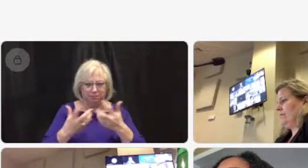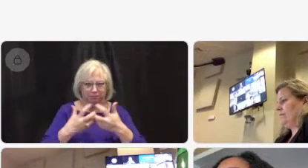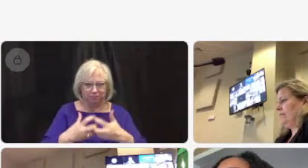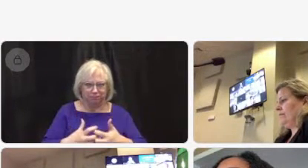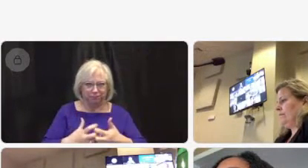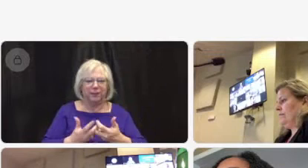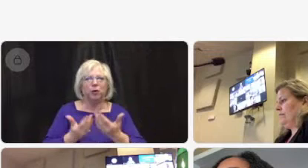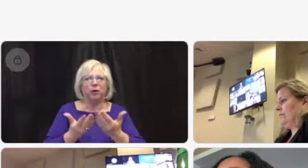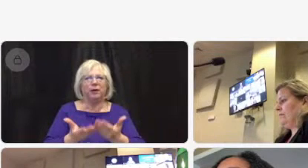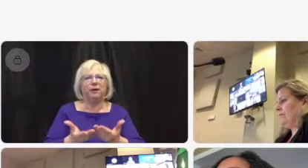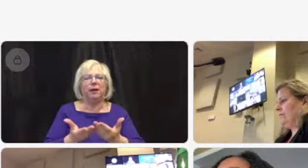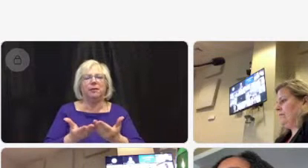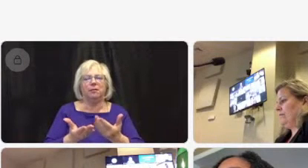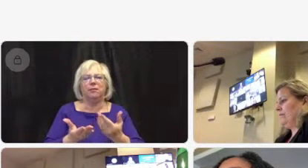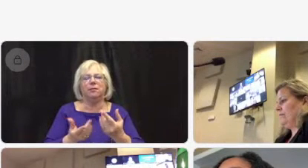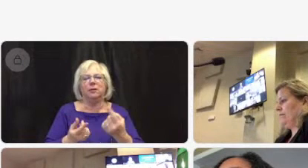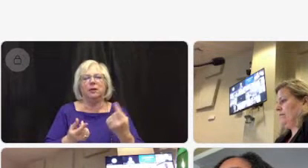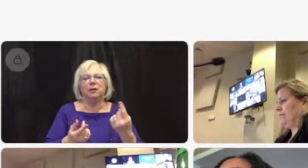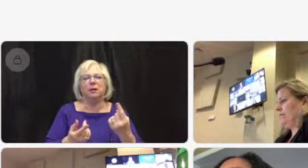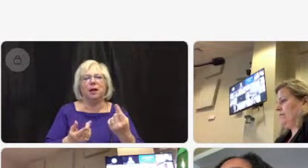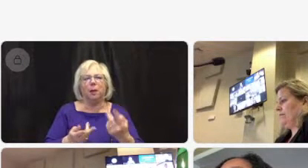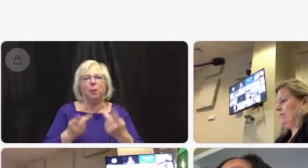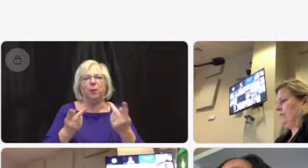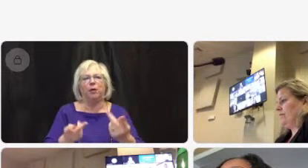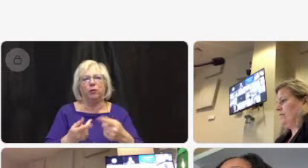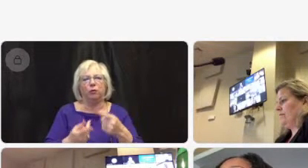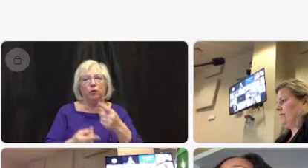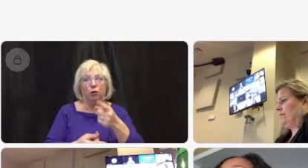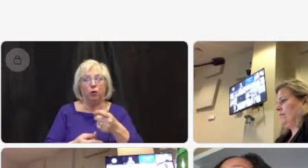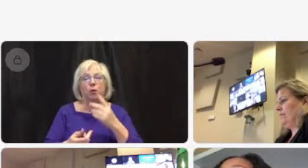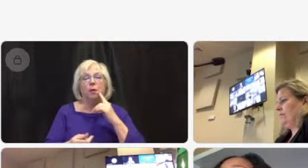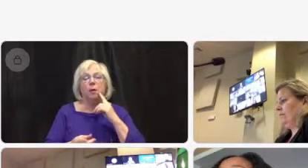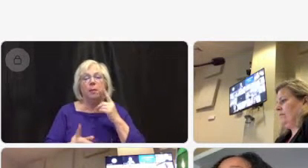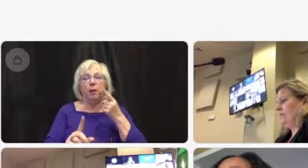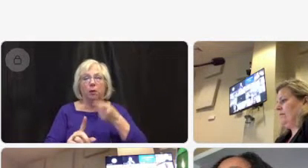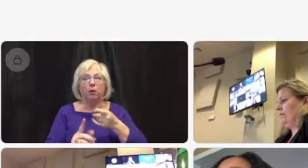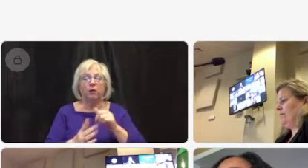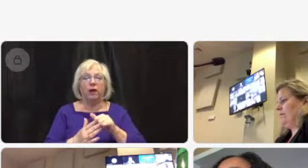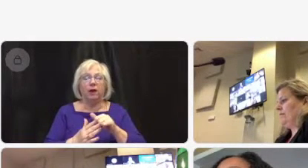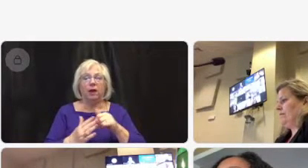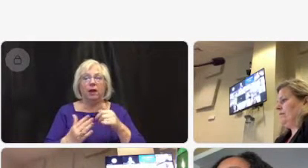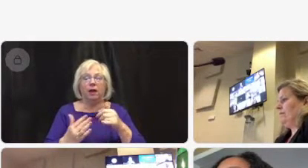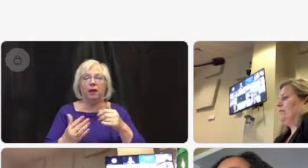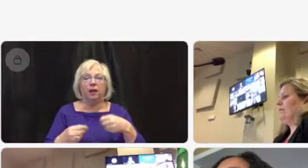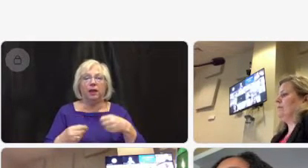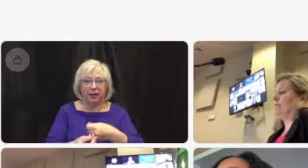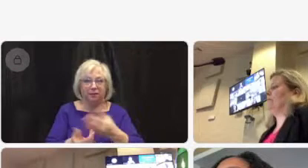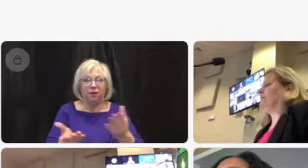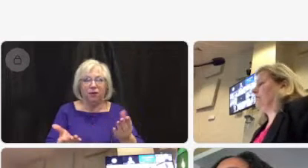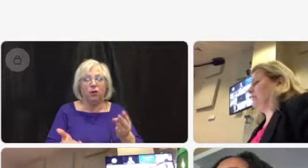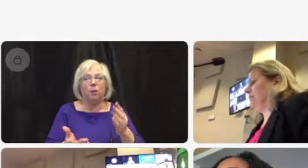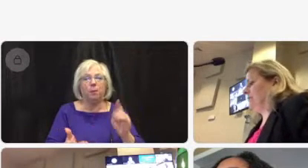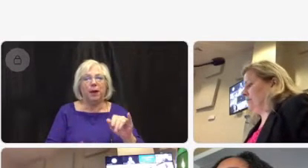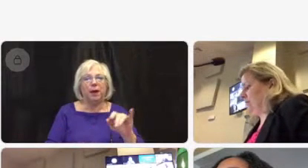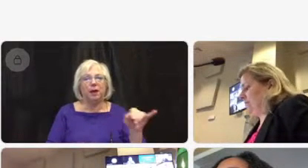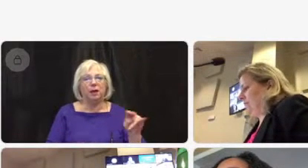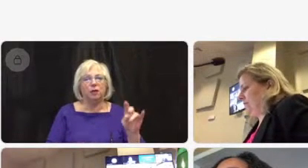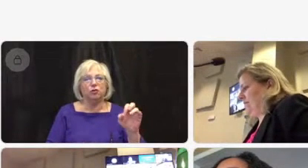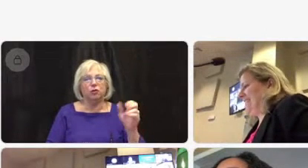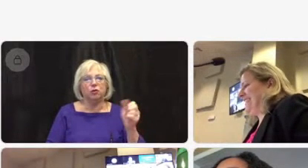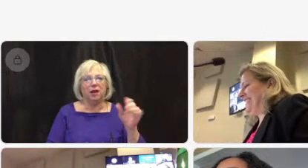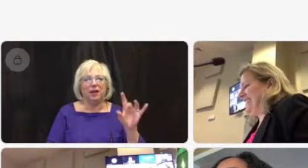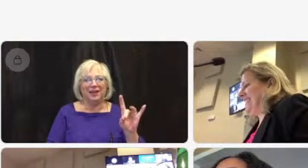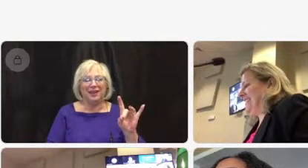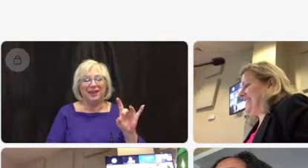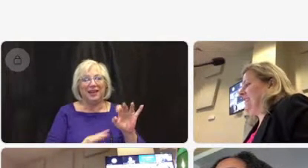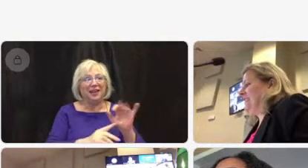that to you all. My goal is try to have that to you by June 18th with the department directors here. If not, I've already told you June 25th,